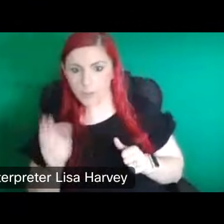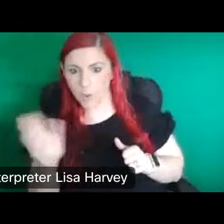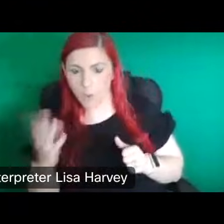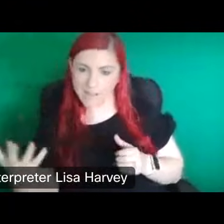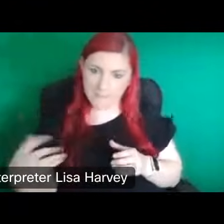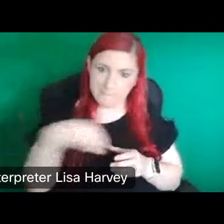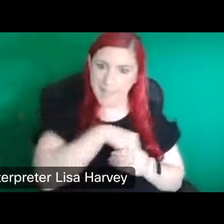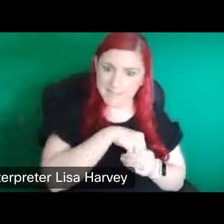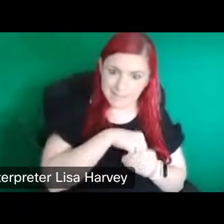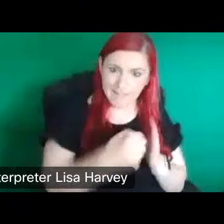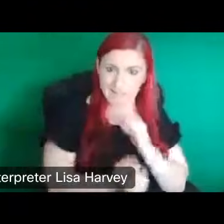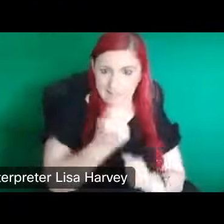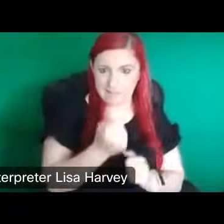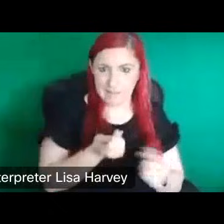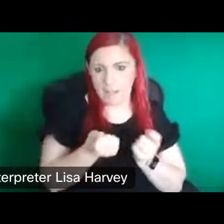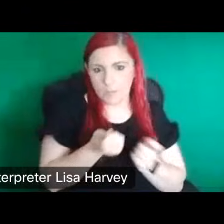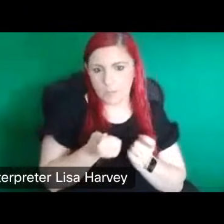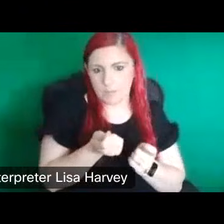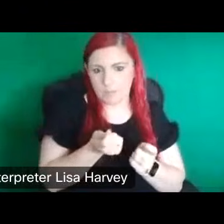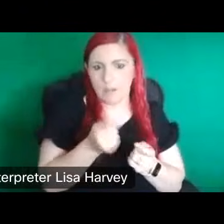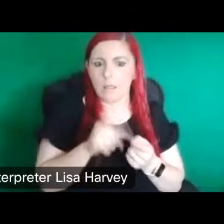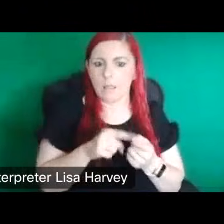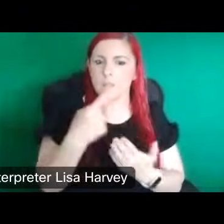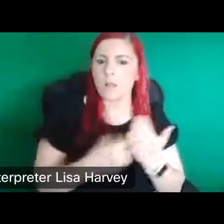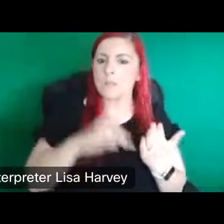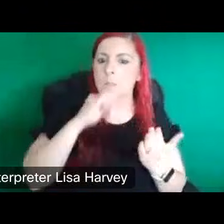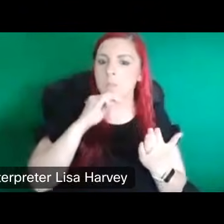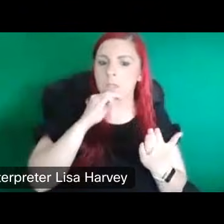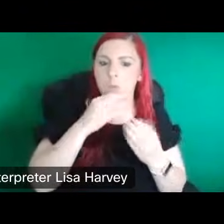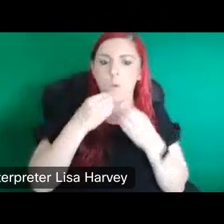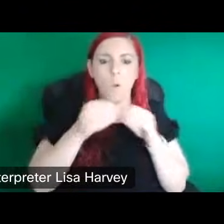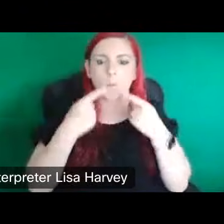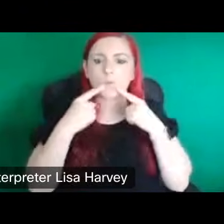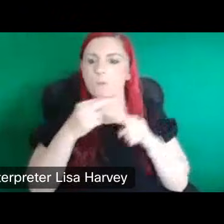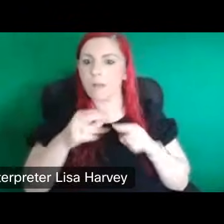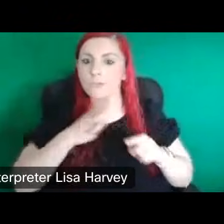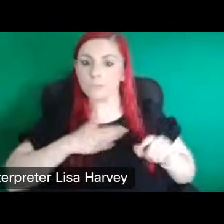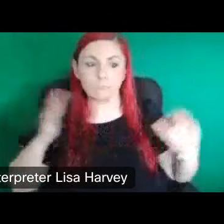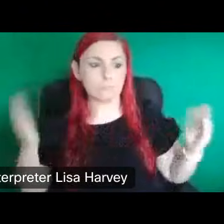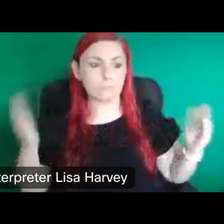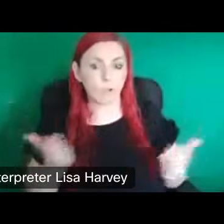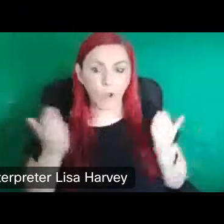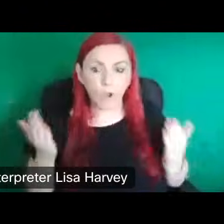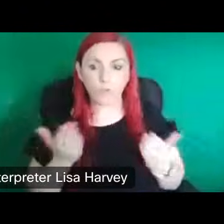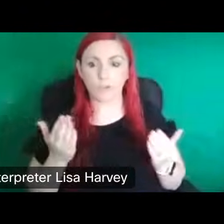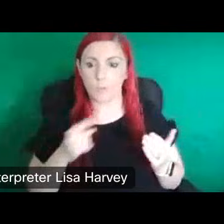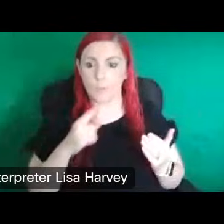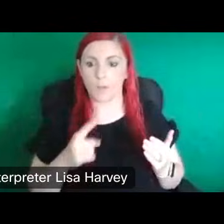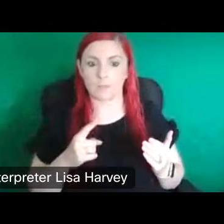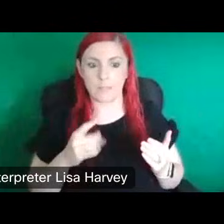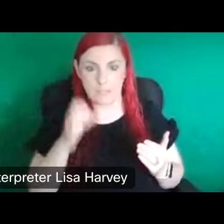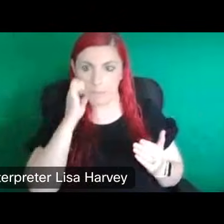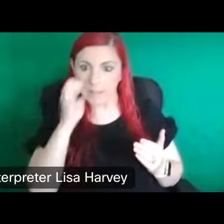within the process. This policy ensures that open disclosure is not just encouraged, it's expected. It's the